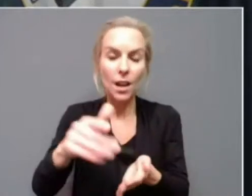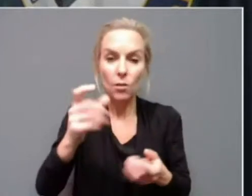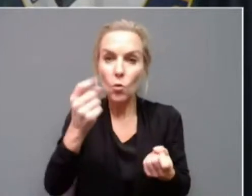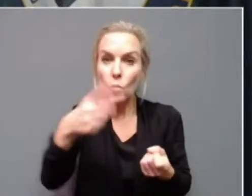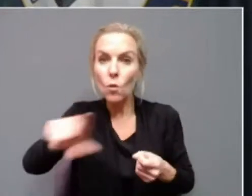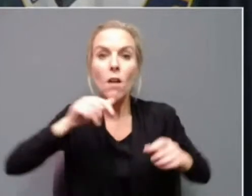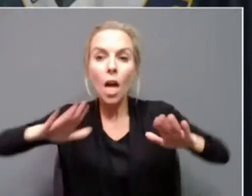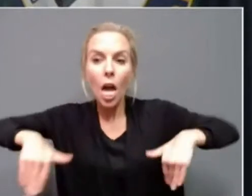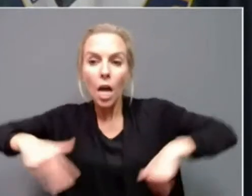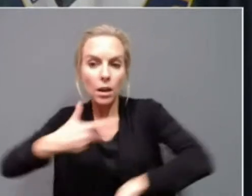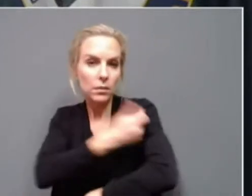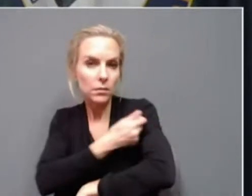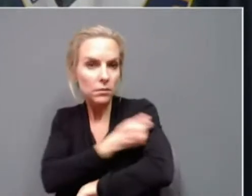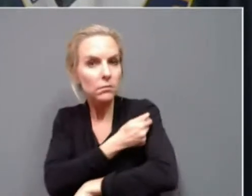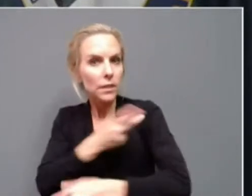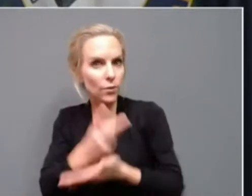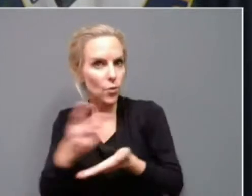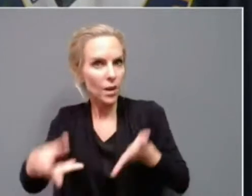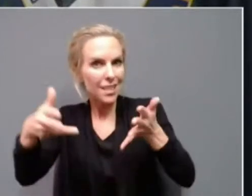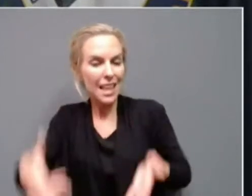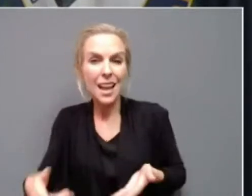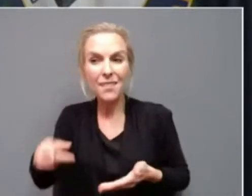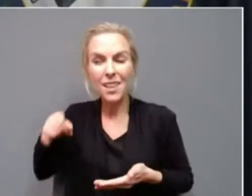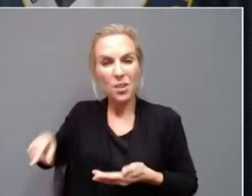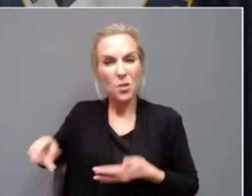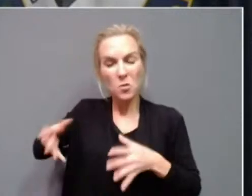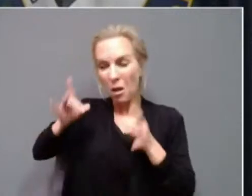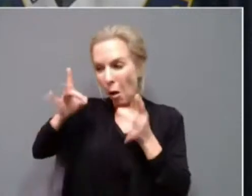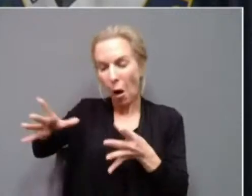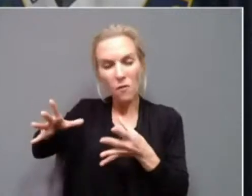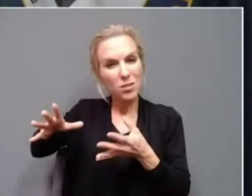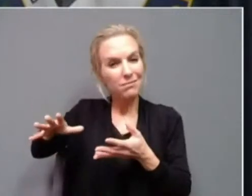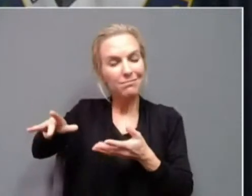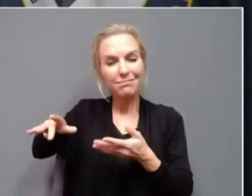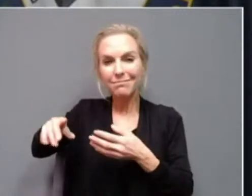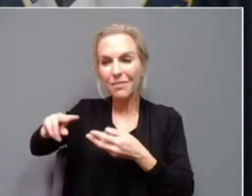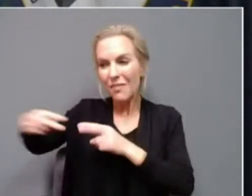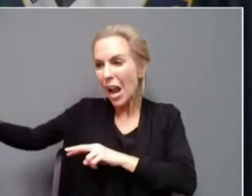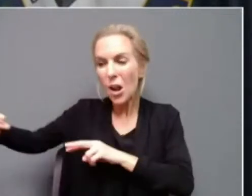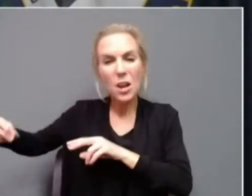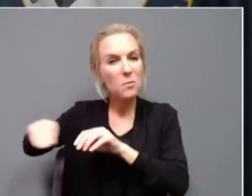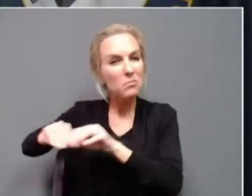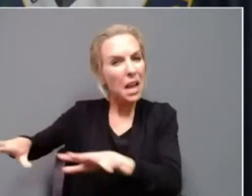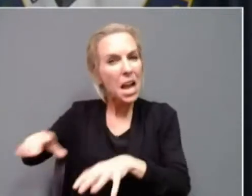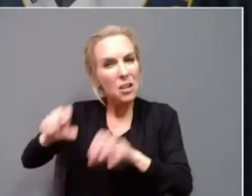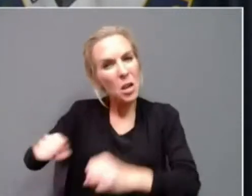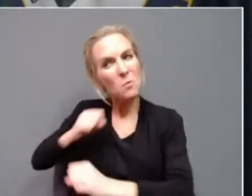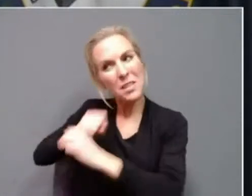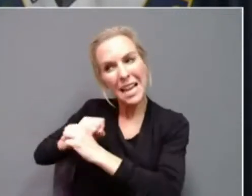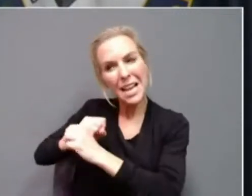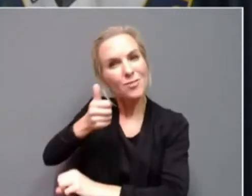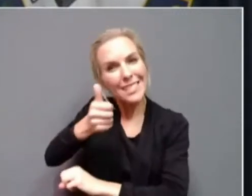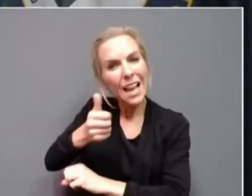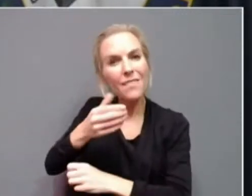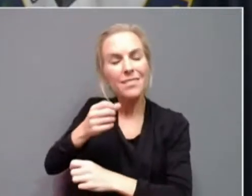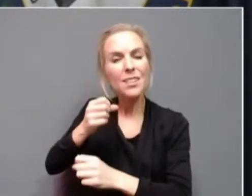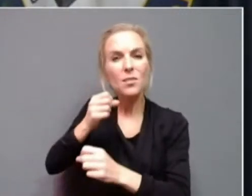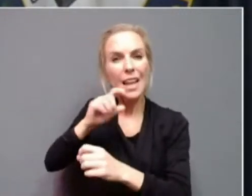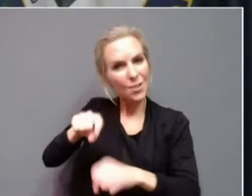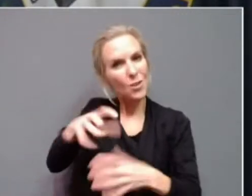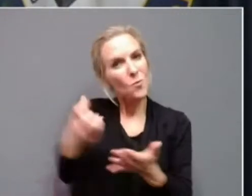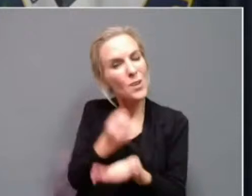deadly variant out there. You need to get vaccinated to protect yourself, and you could win. All right.